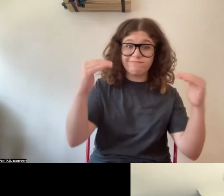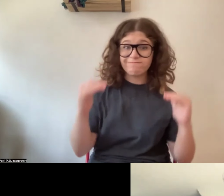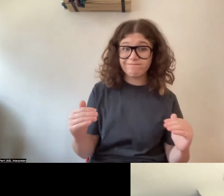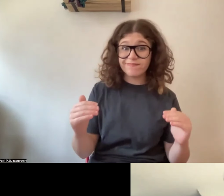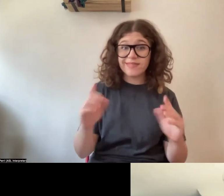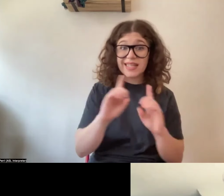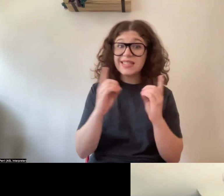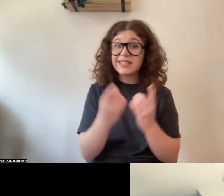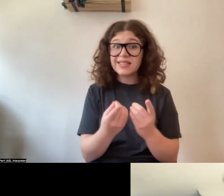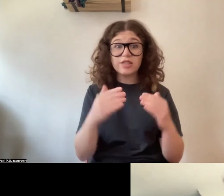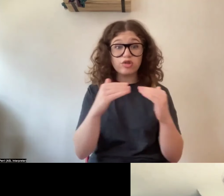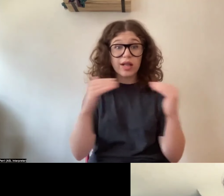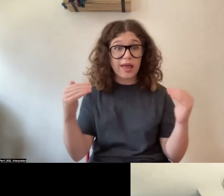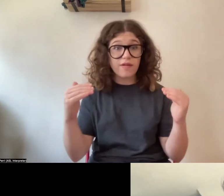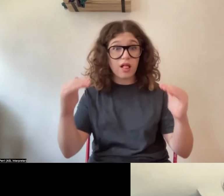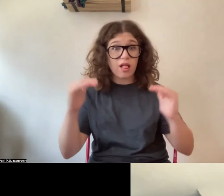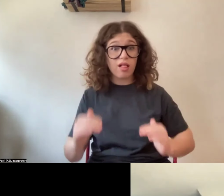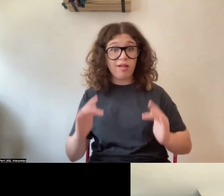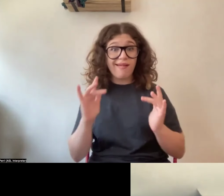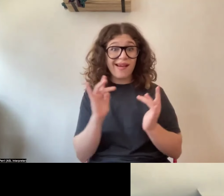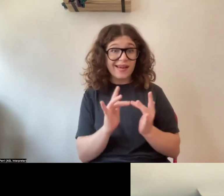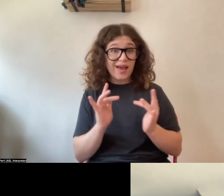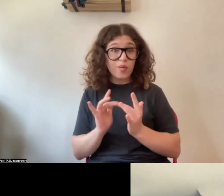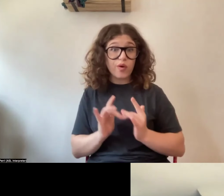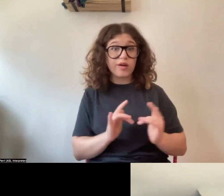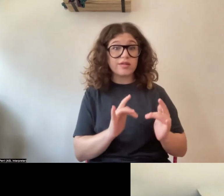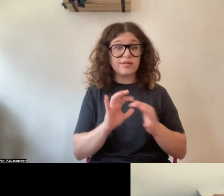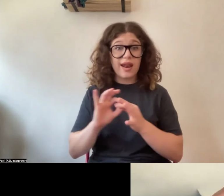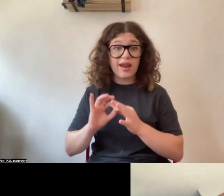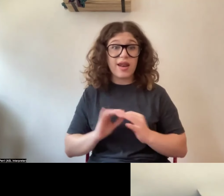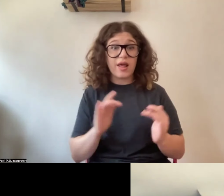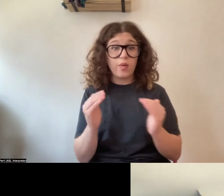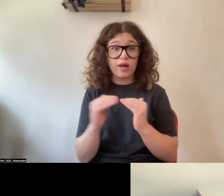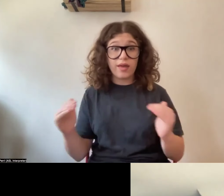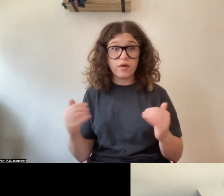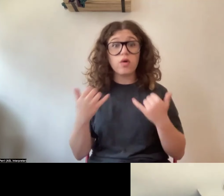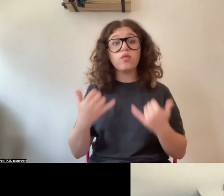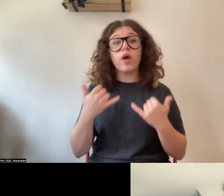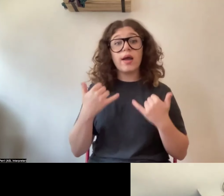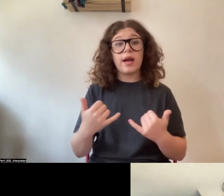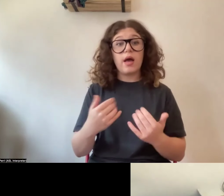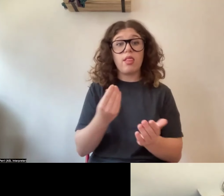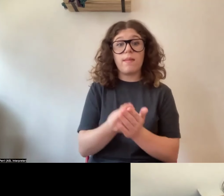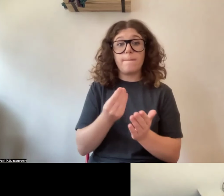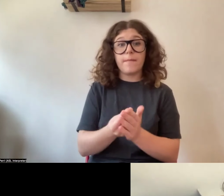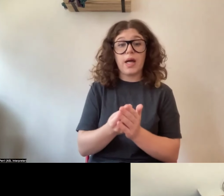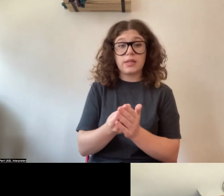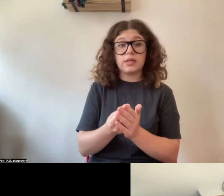the district level or at the network level. The current funding stream for sexual health education is